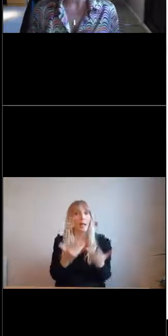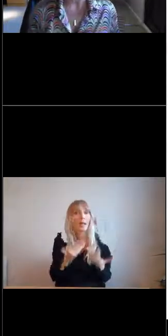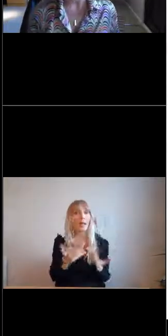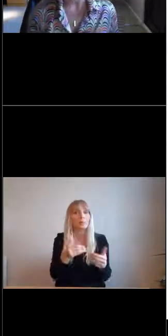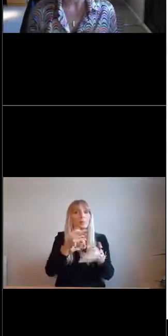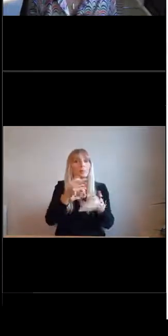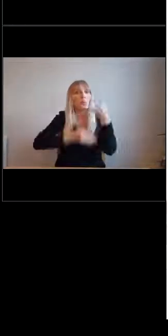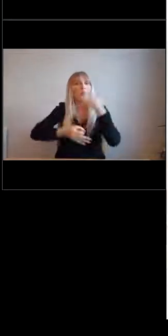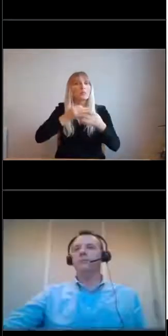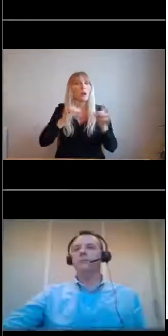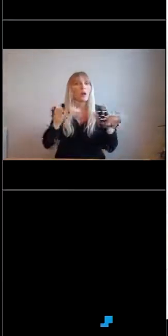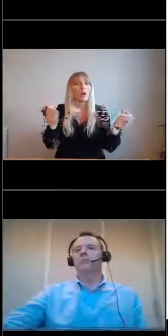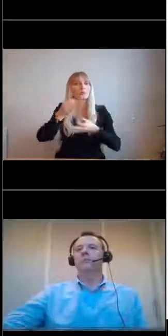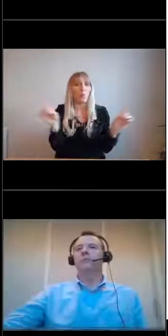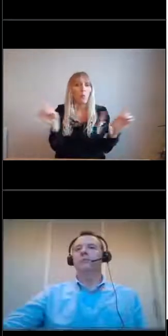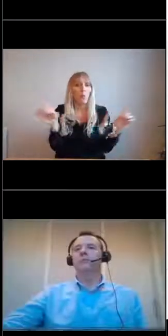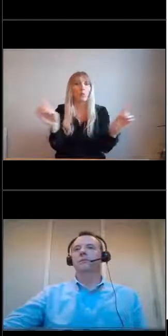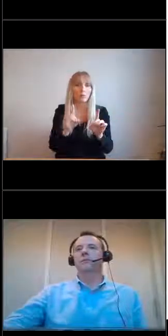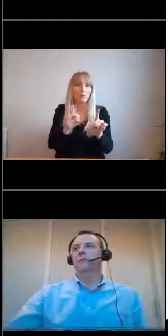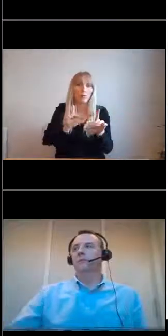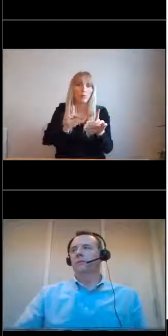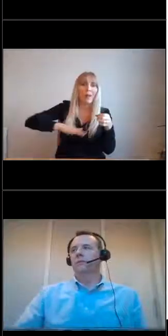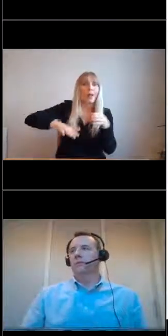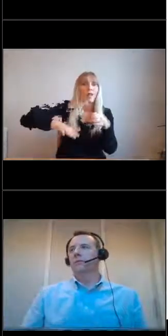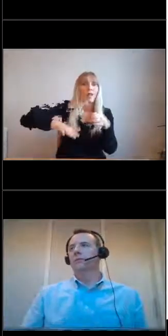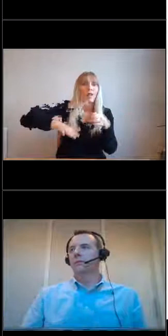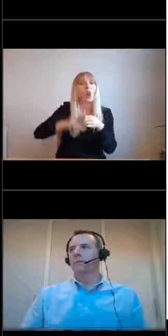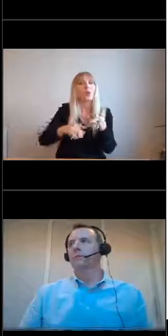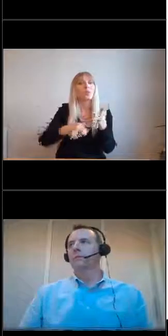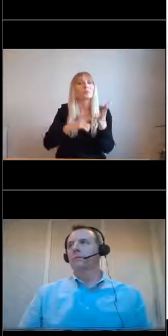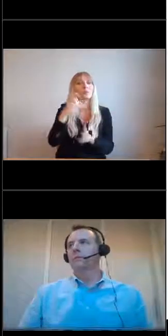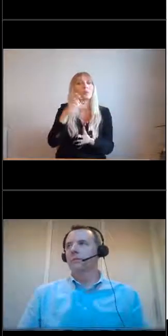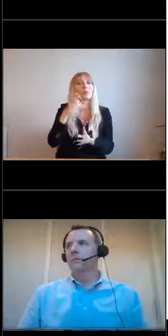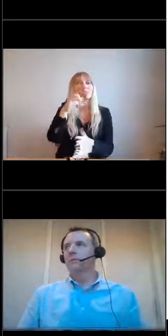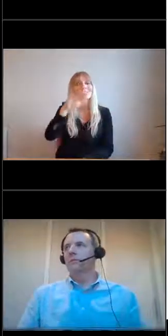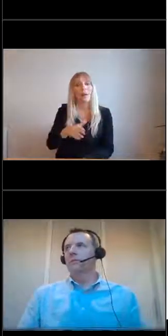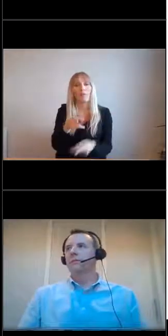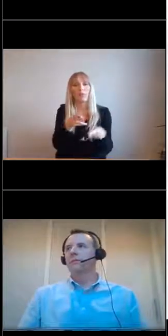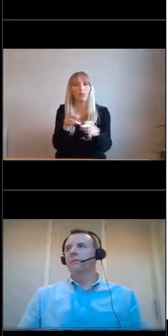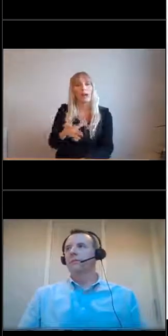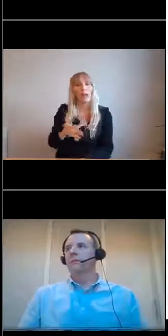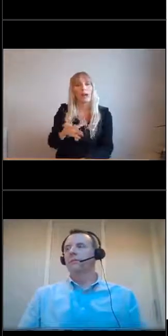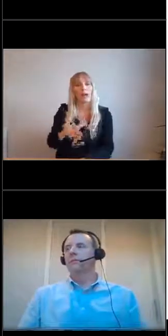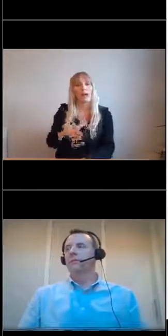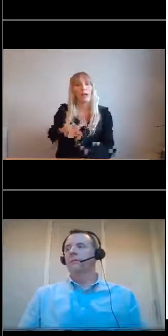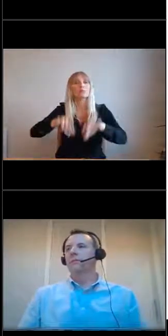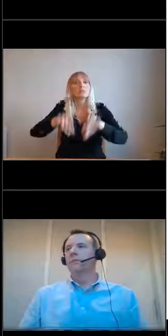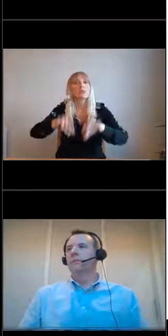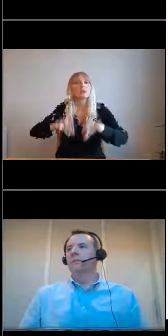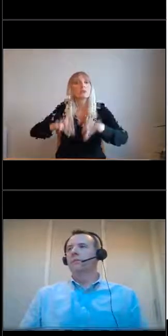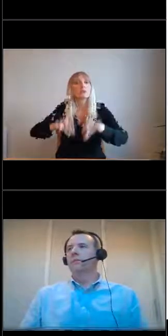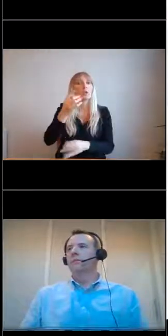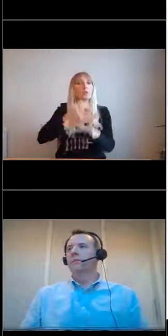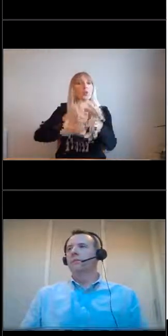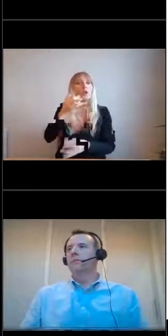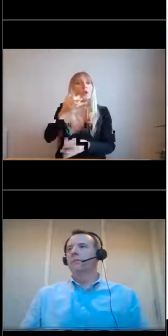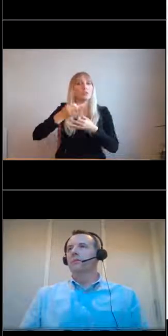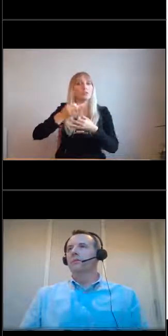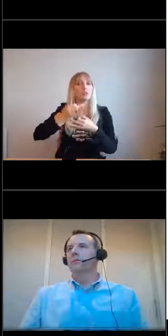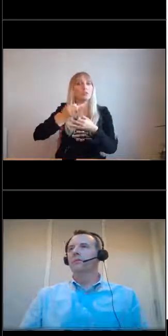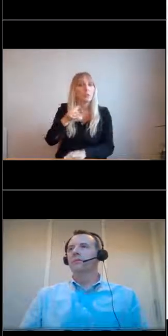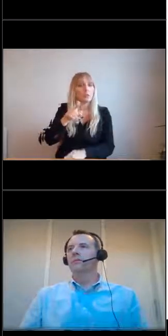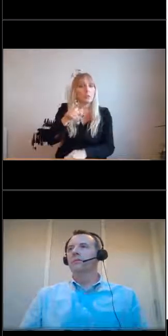Q&A session on areas of the Lower Thames Crossing proposals that are south of the river. So we're going to begin with our first question, and I think we've had